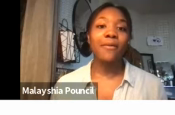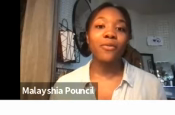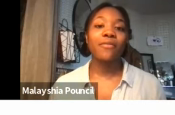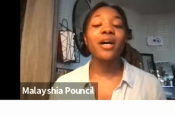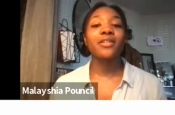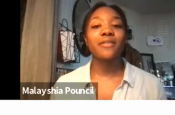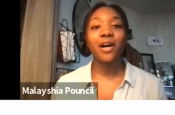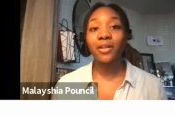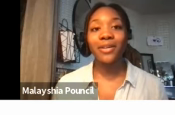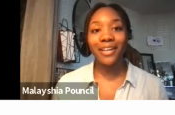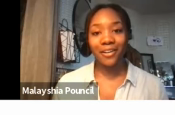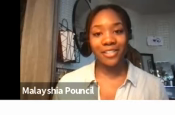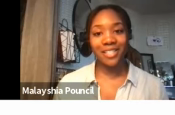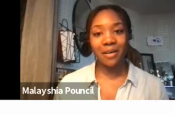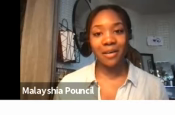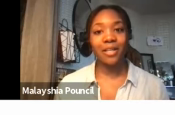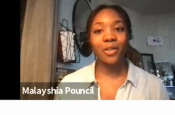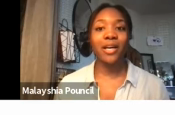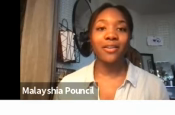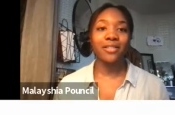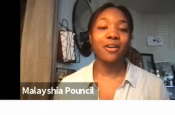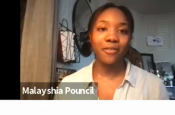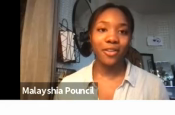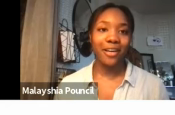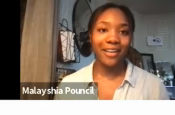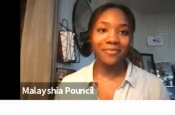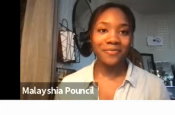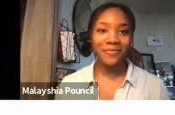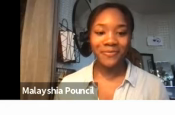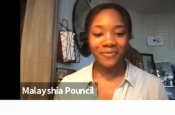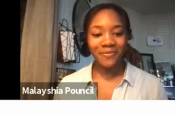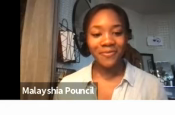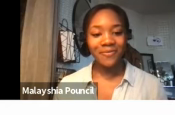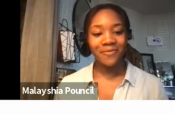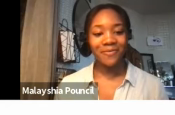and a platform for others to follow in our footsteps and include others that are further ahead.